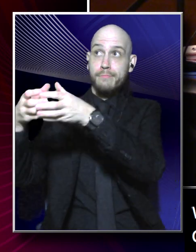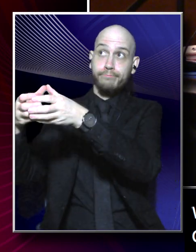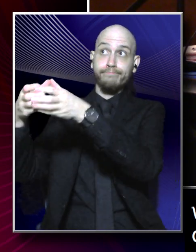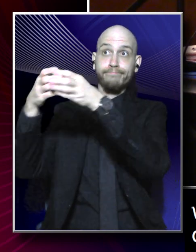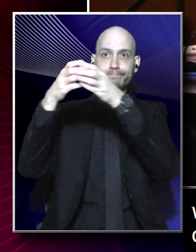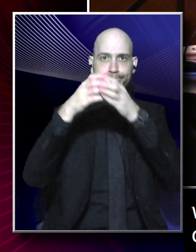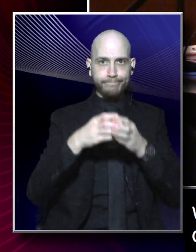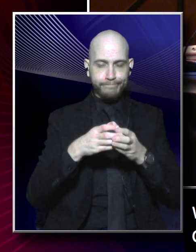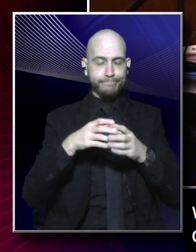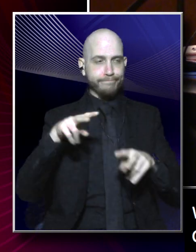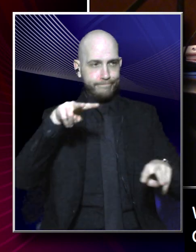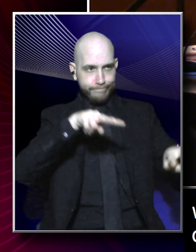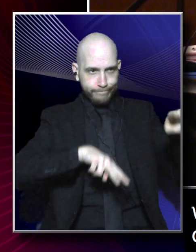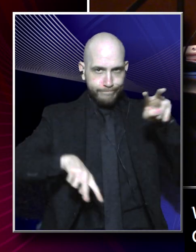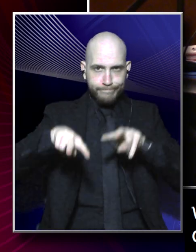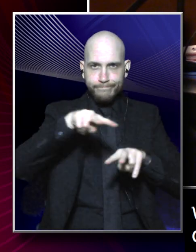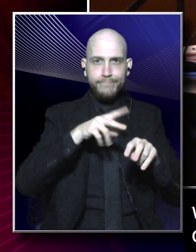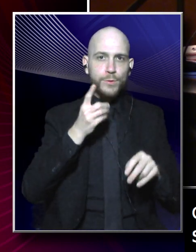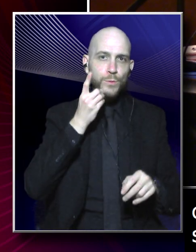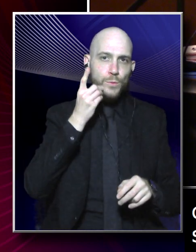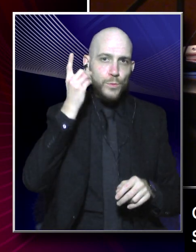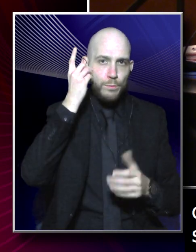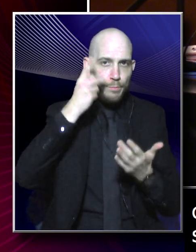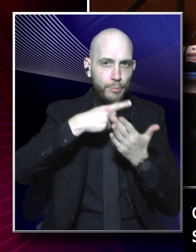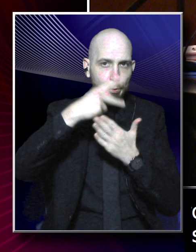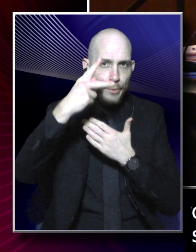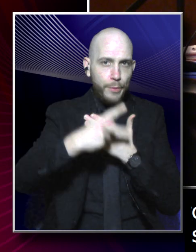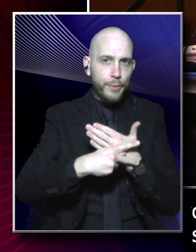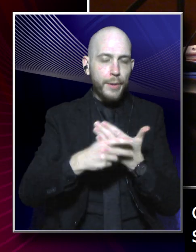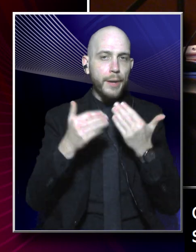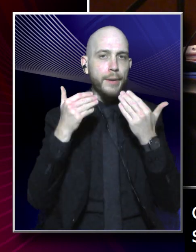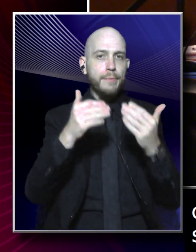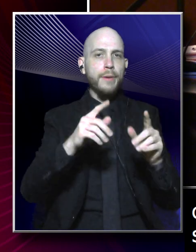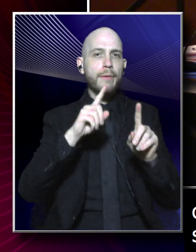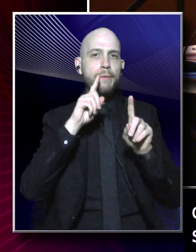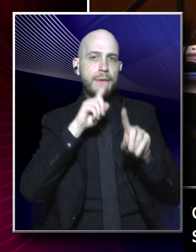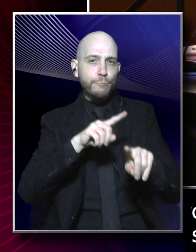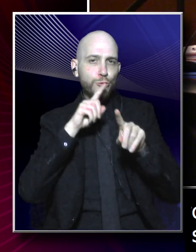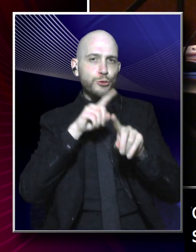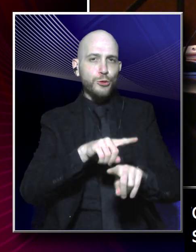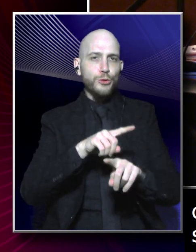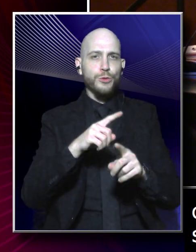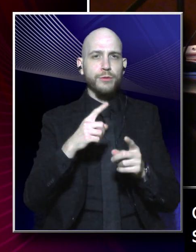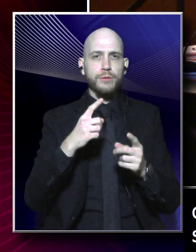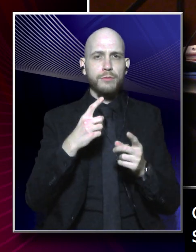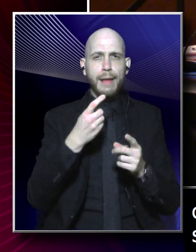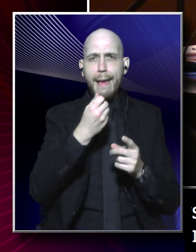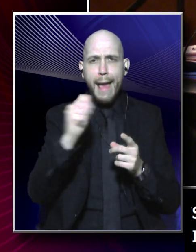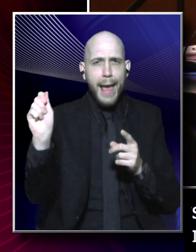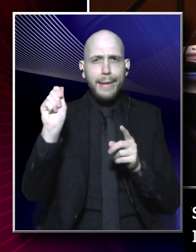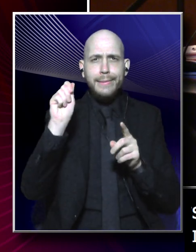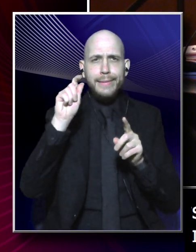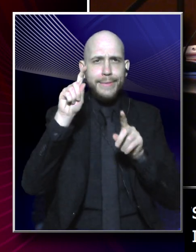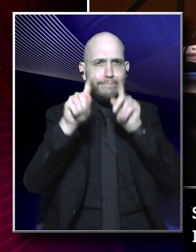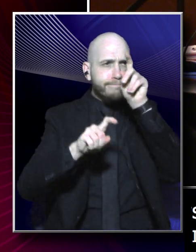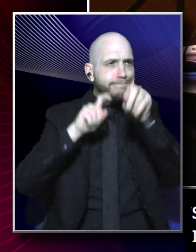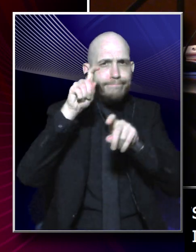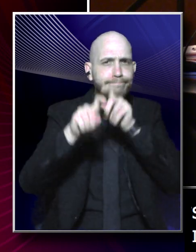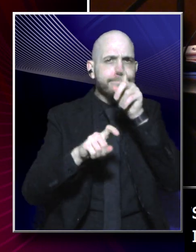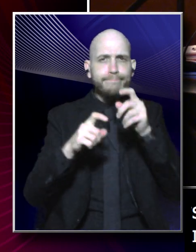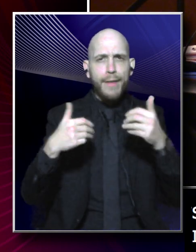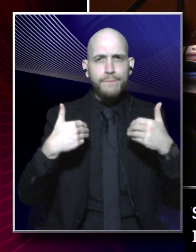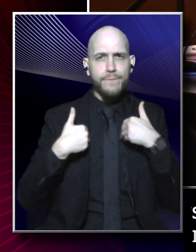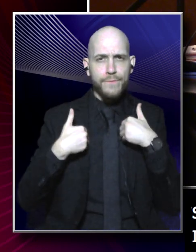to answer some of the questions that we have, to collect data and information, and then to